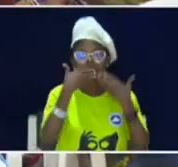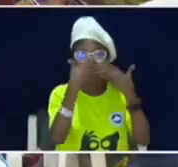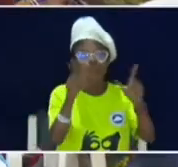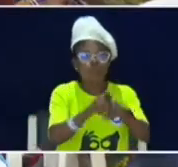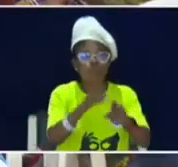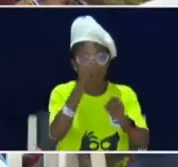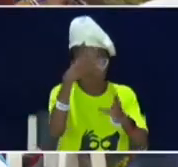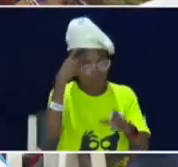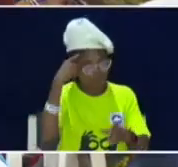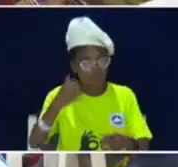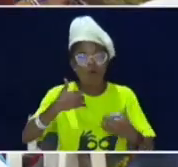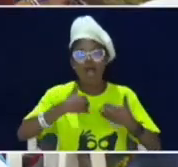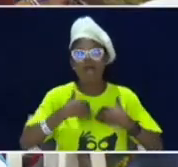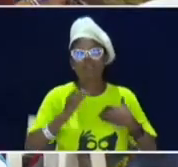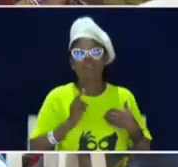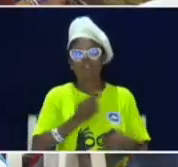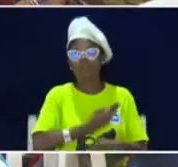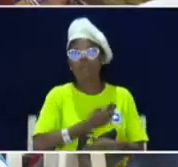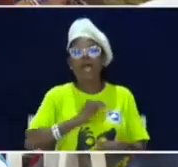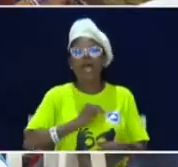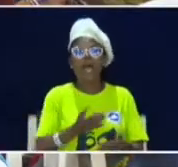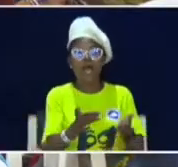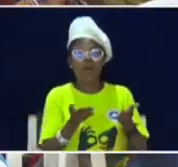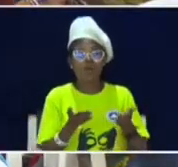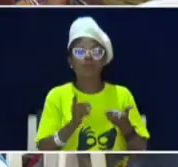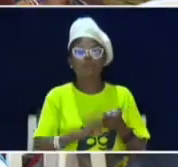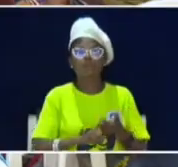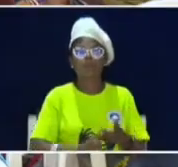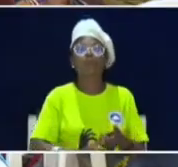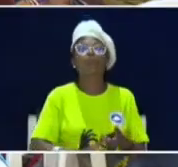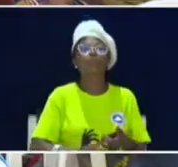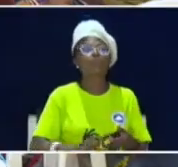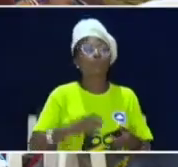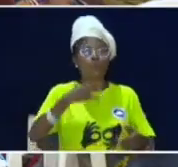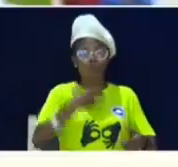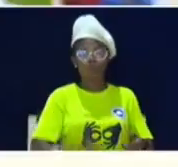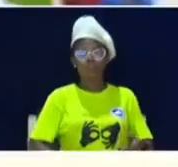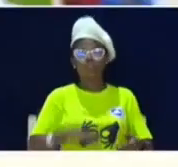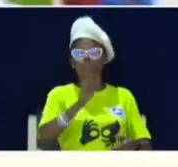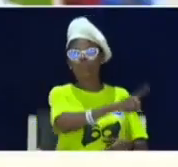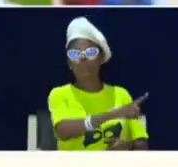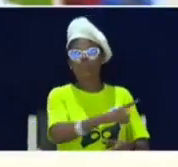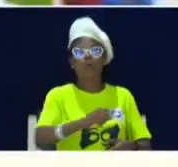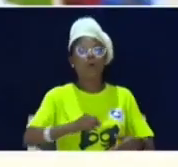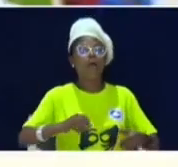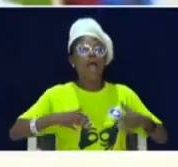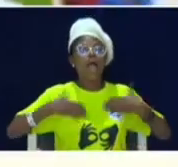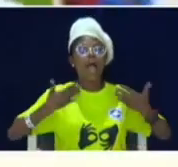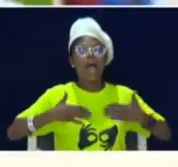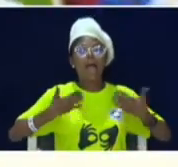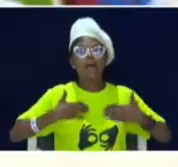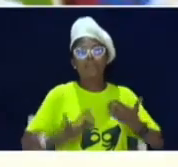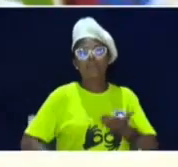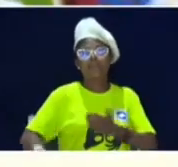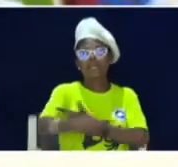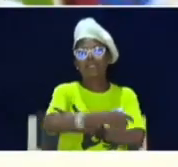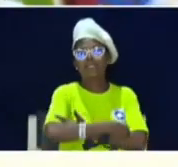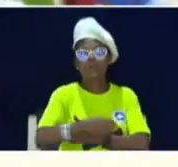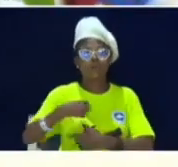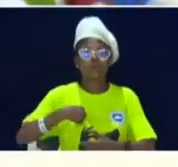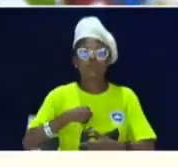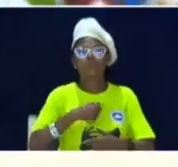I want to use the same privilege to tell you and wish you happy birthday from all of your children. We want to say happy birthday to you,